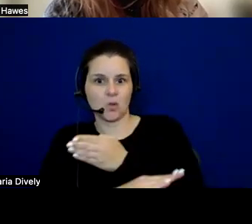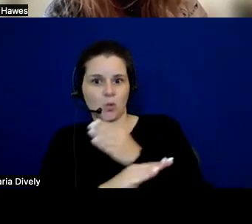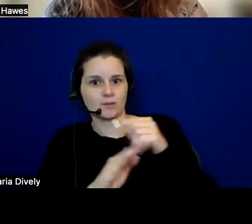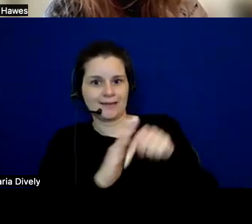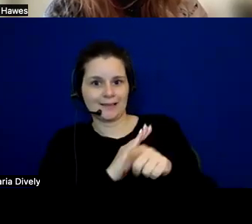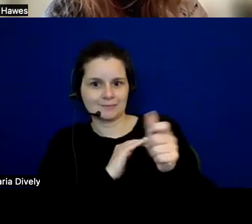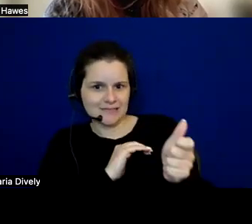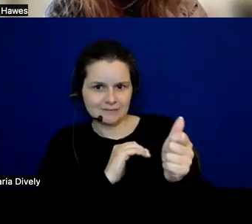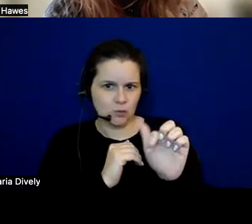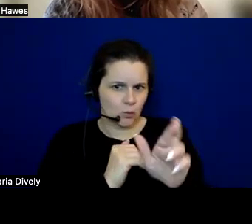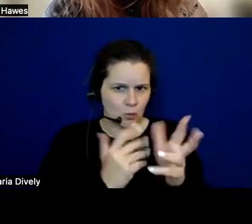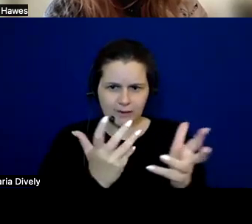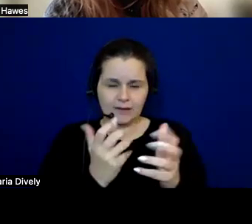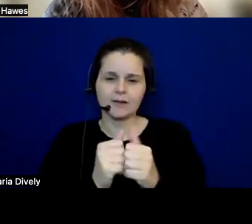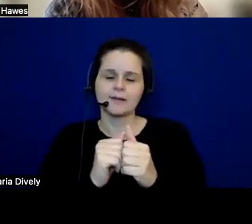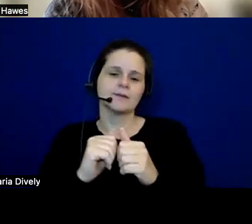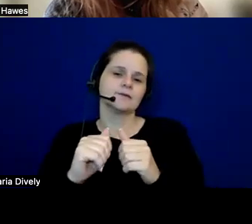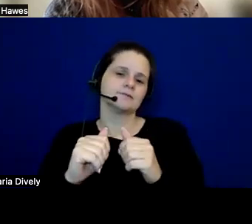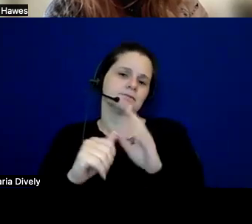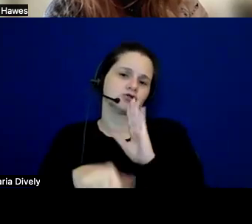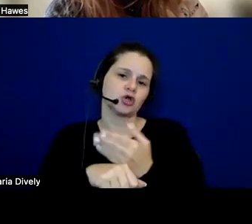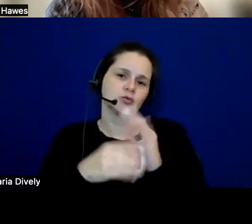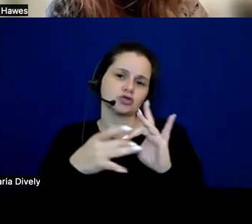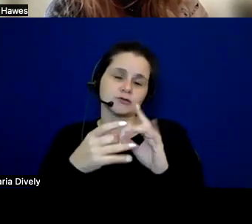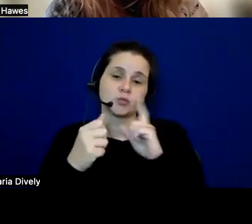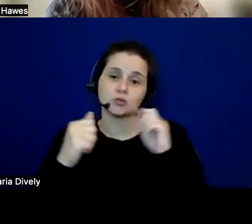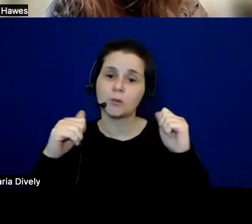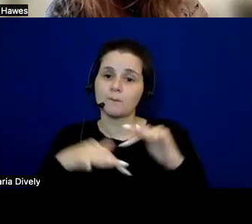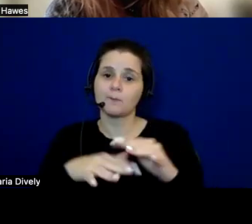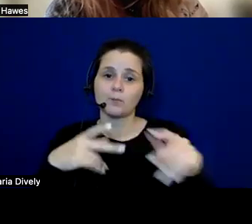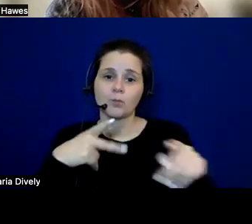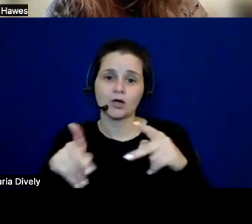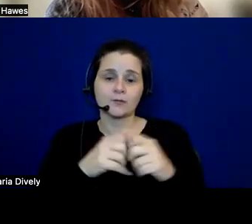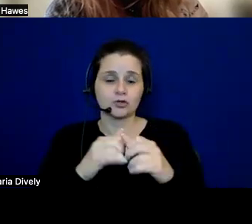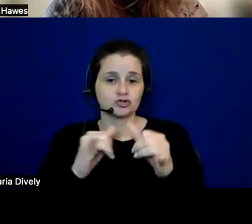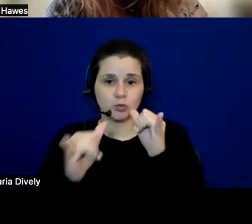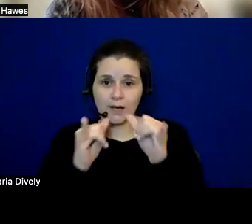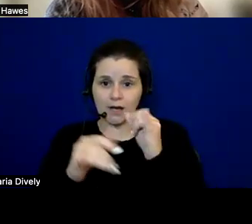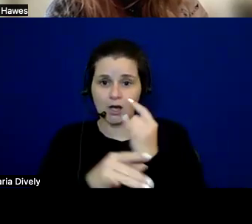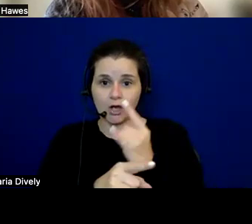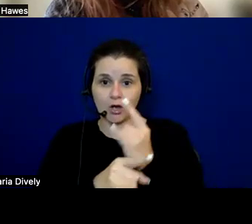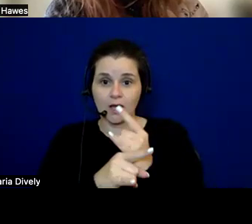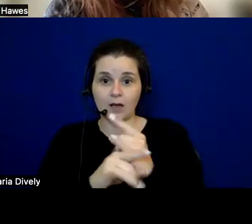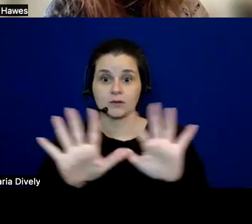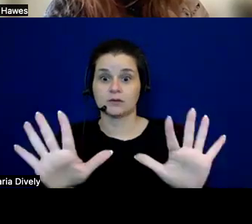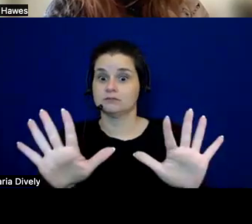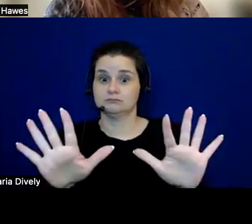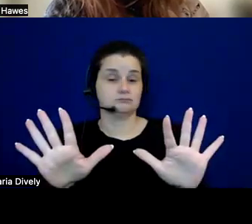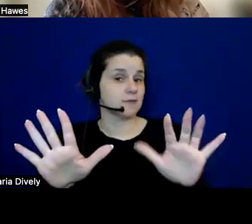or and she was telling me about this party that she went to and they were drinking alcohol and I was like, okay, I'm not